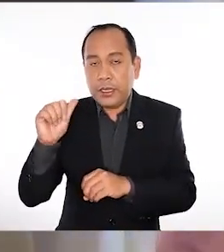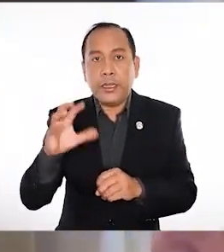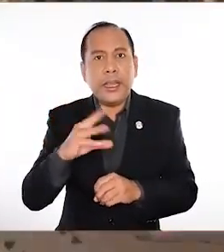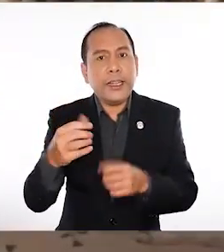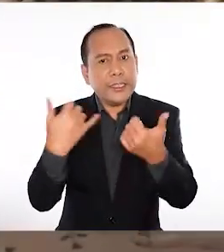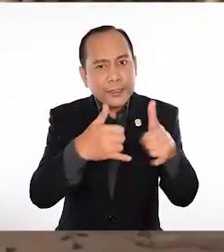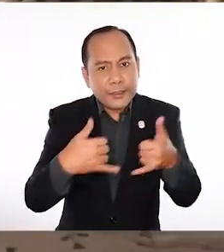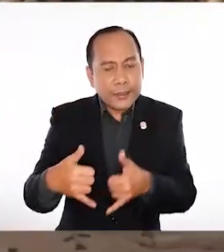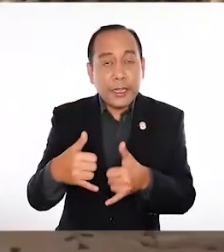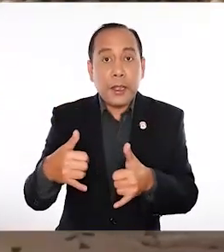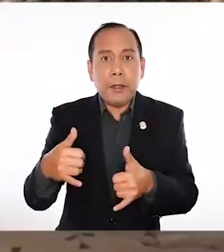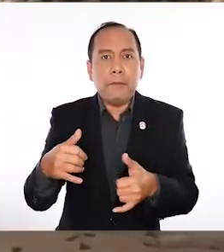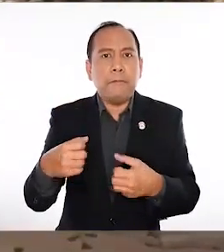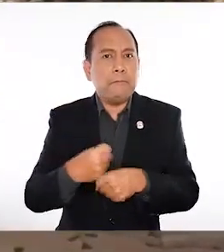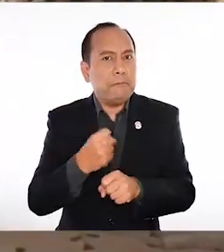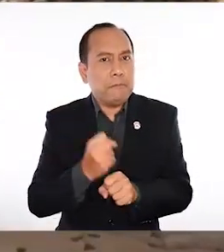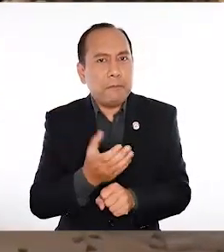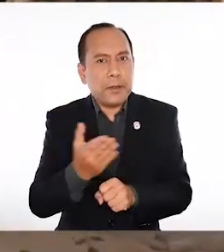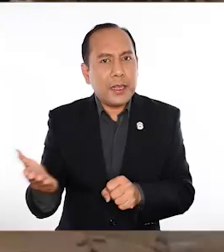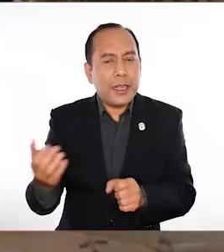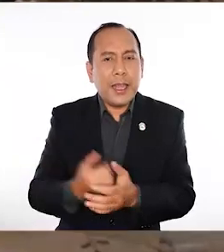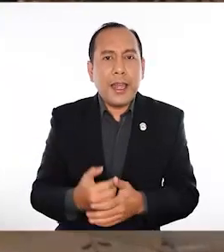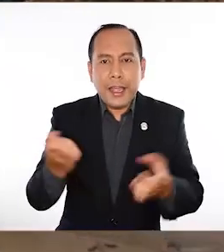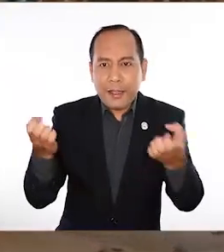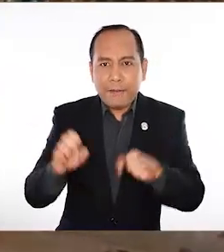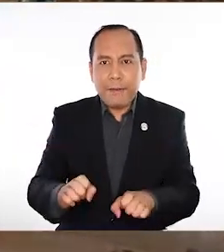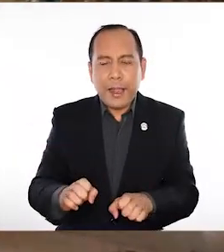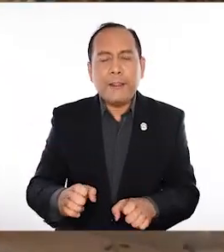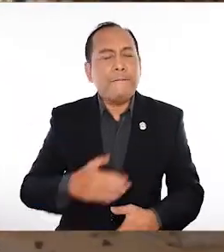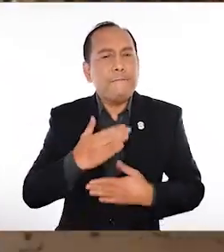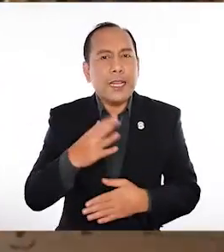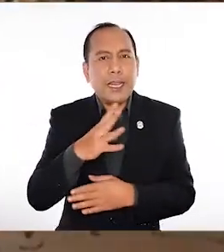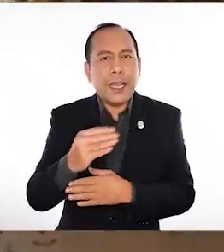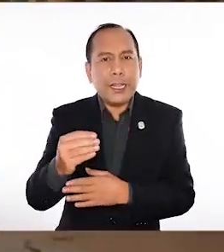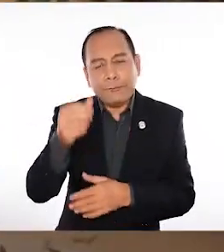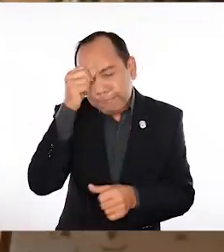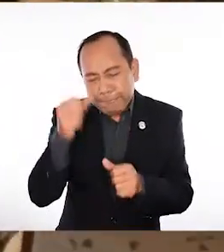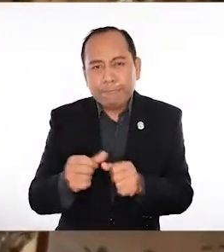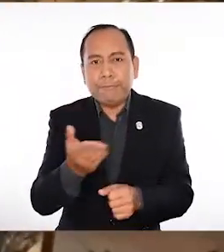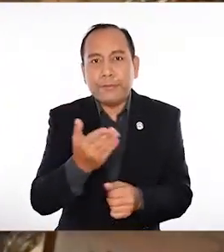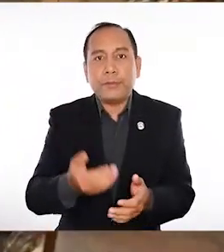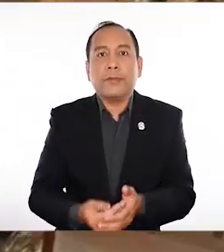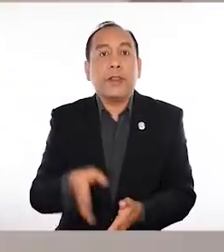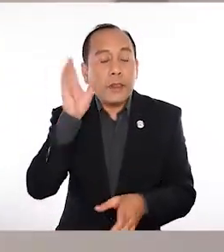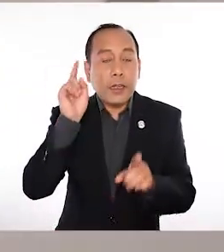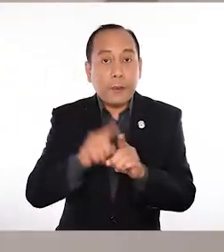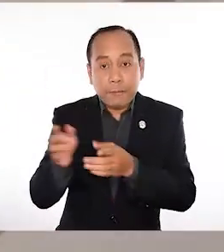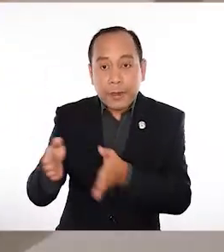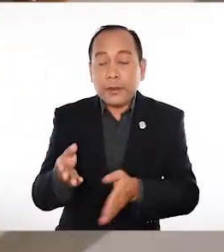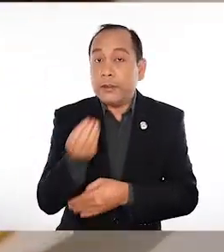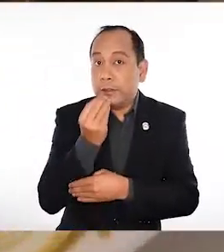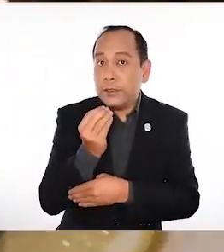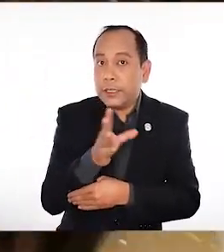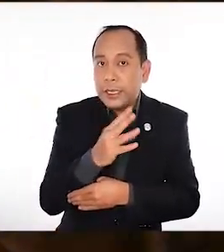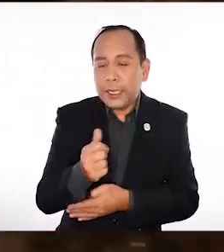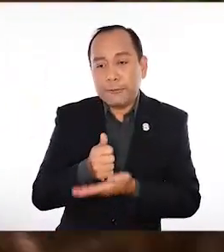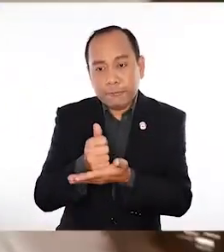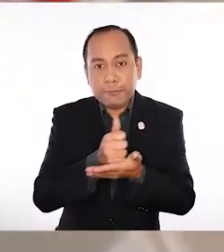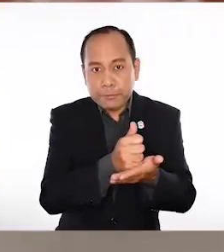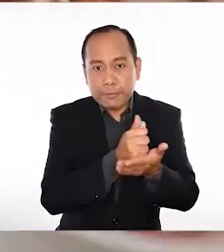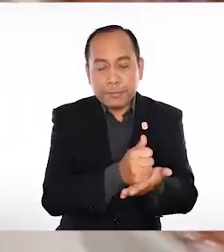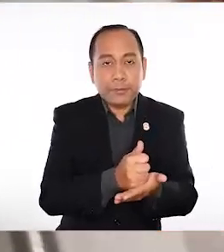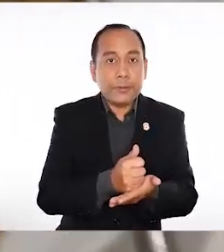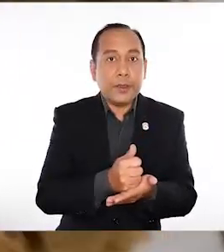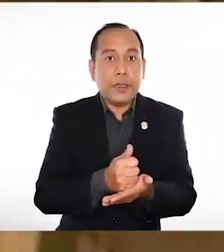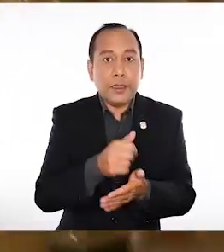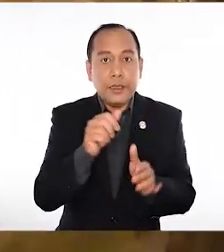games that made the event more fun and memorable. Brethren also prepared food and ate together in their respective